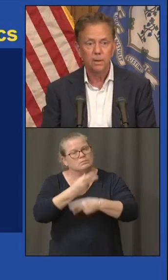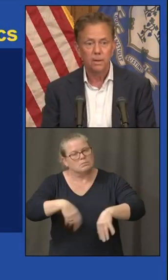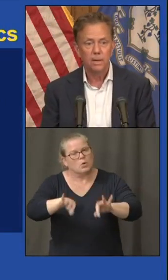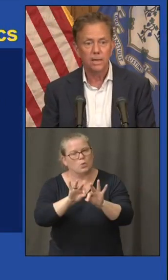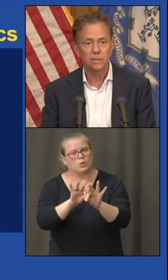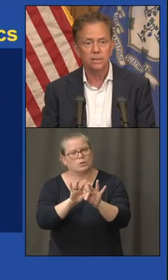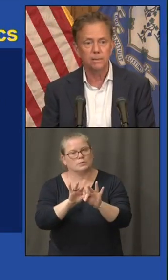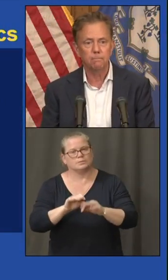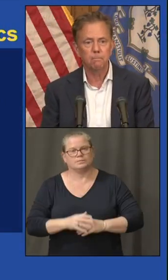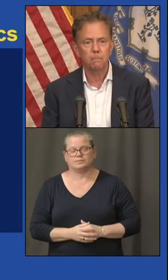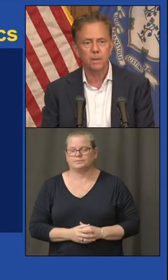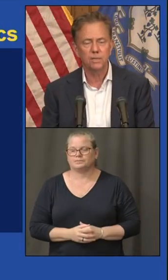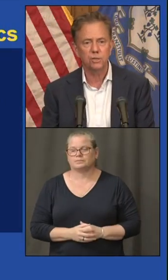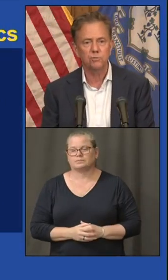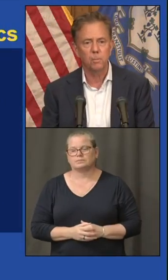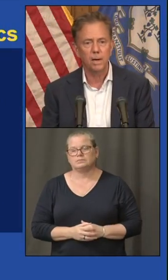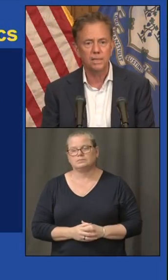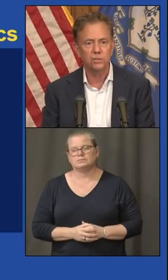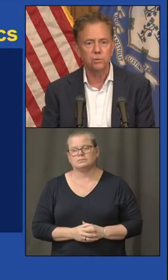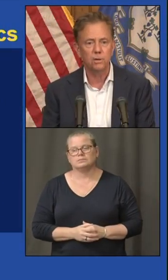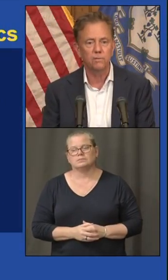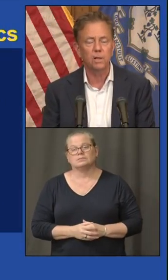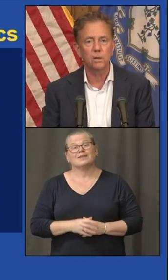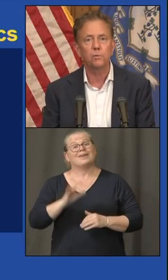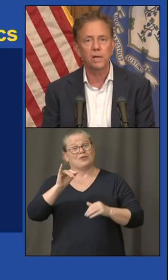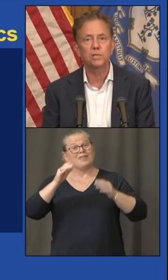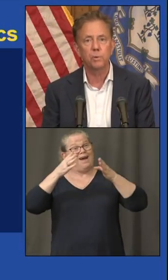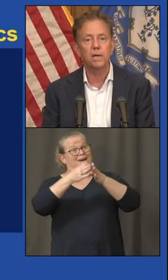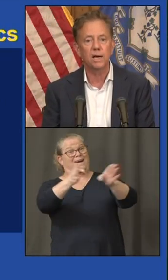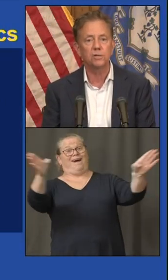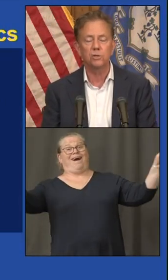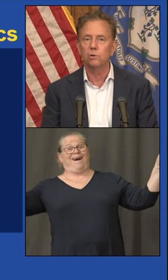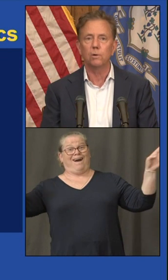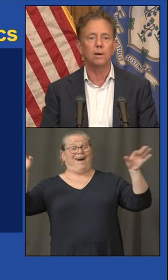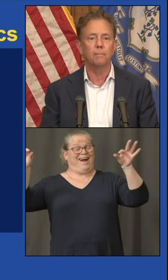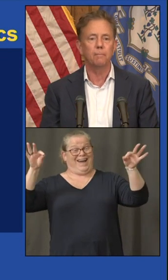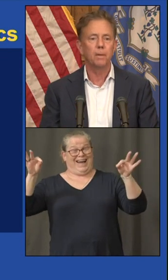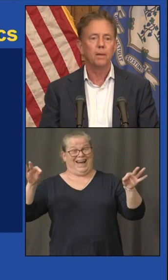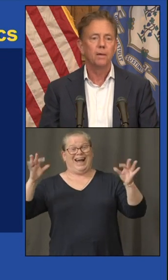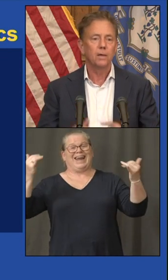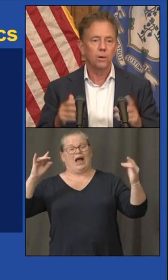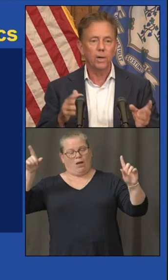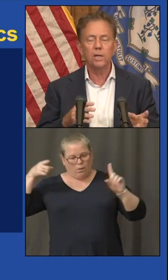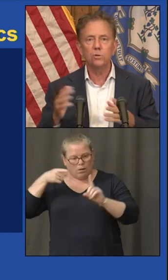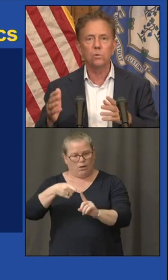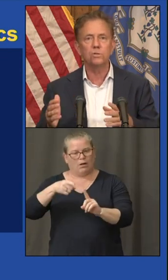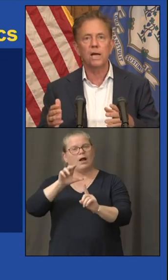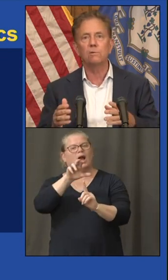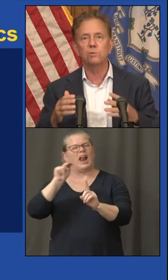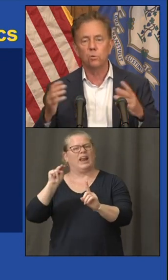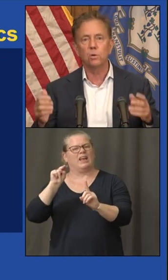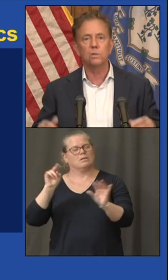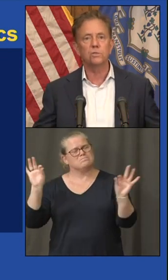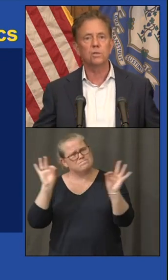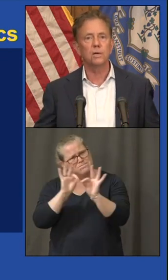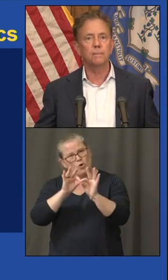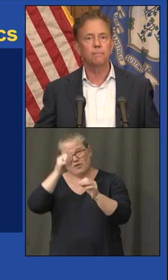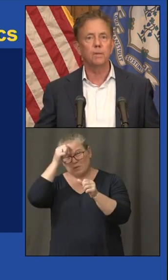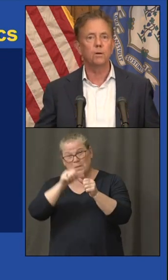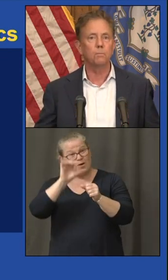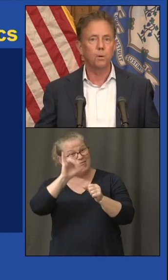chart. And it just reminds you of the little things we got to do. Indoors,